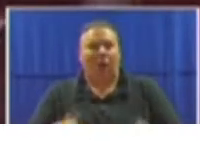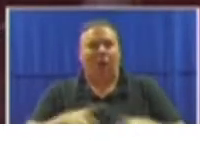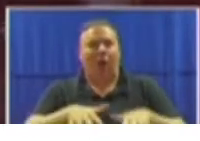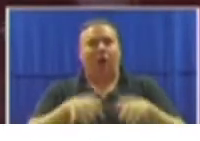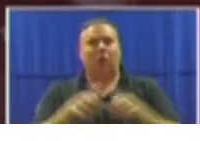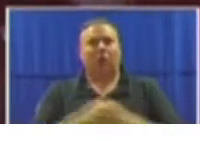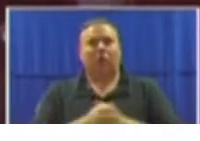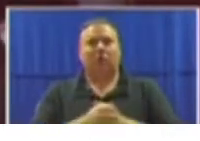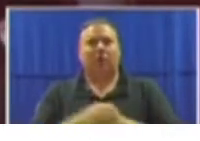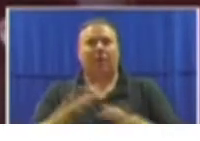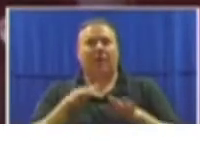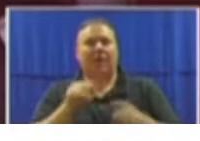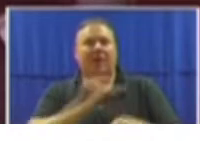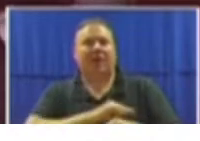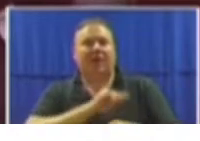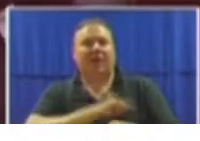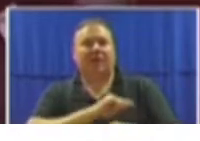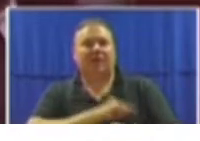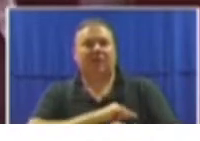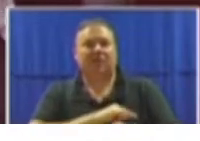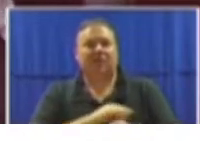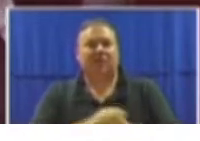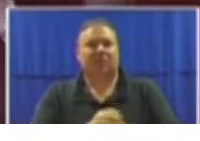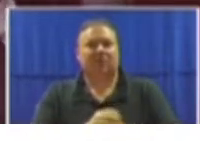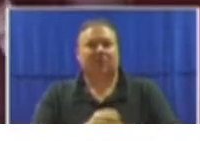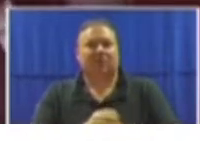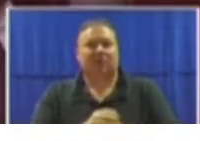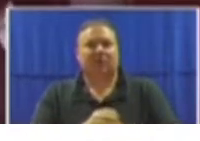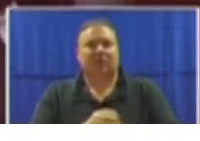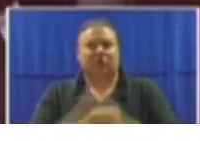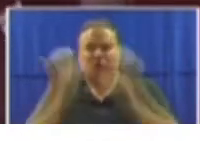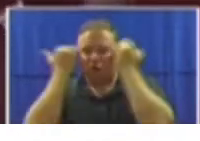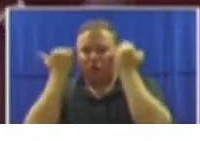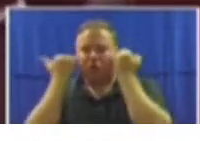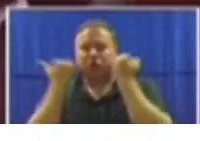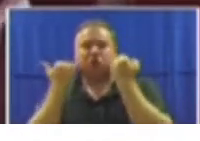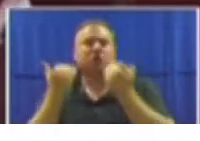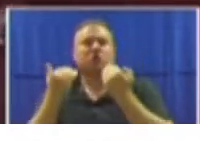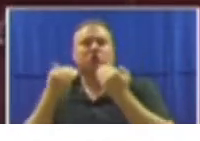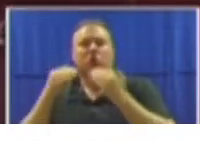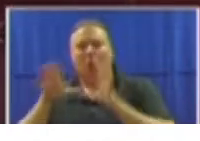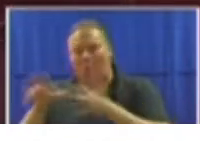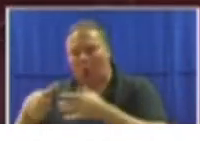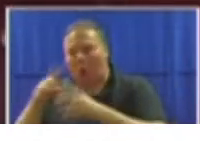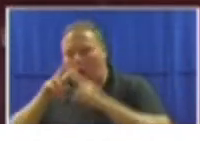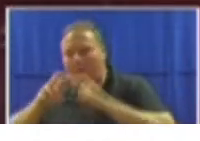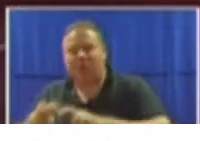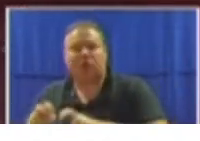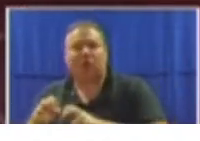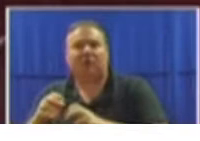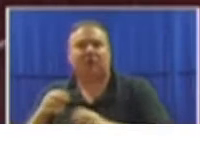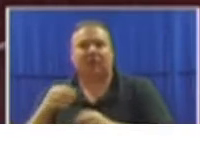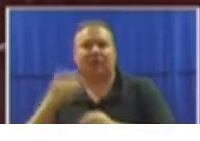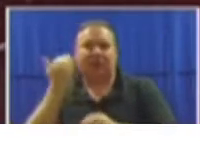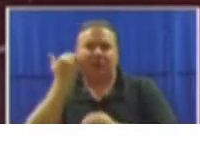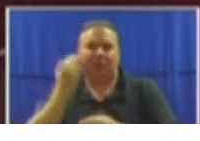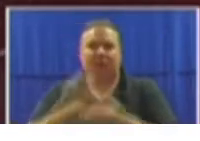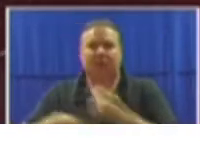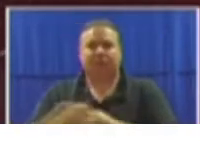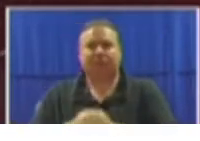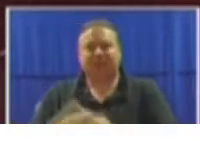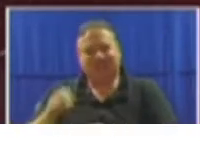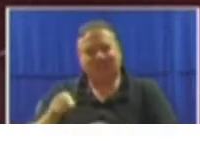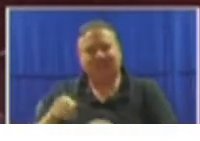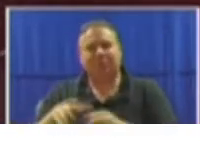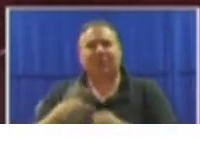who were found guilty by Judicial Commission into state capture. all its role was to establish a